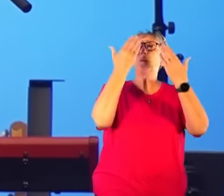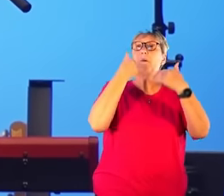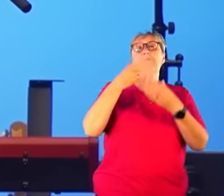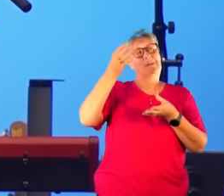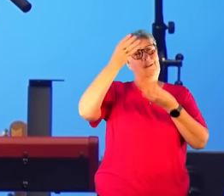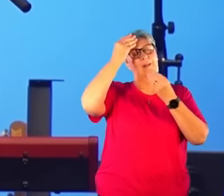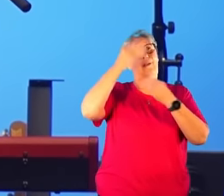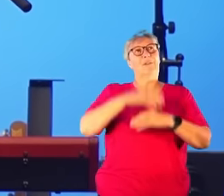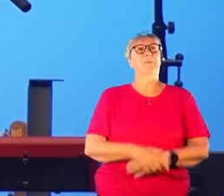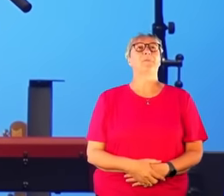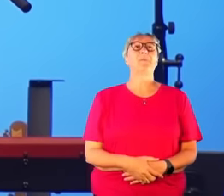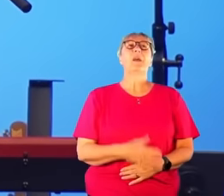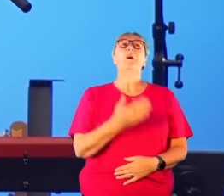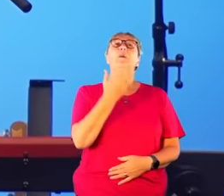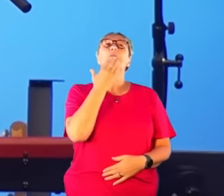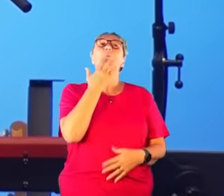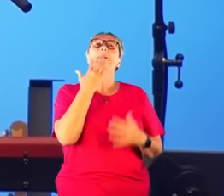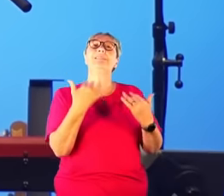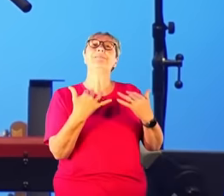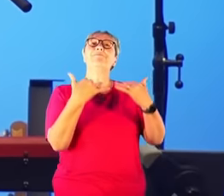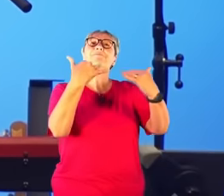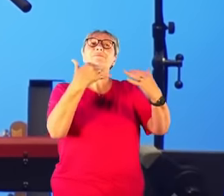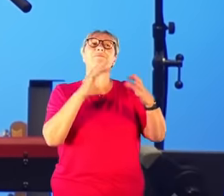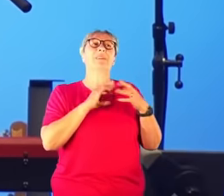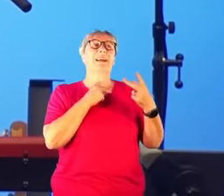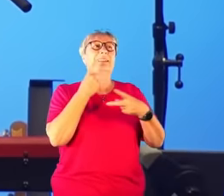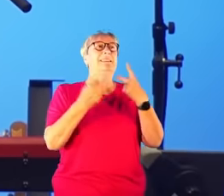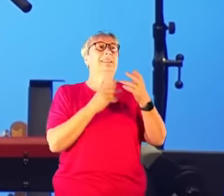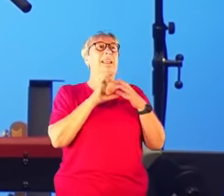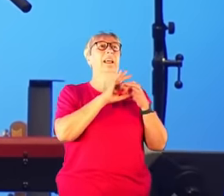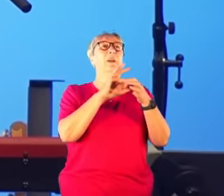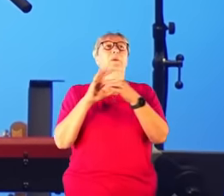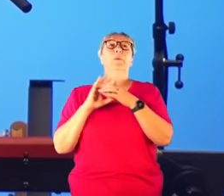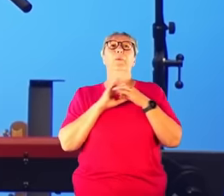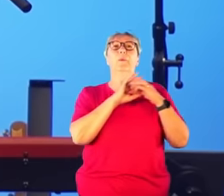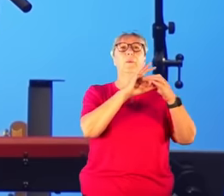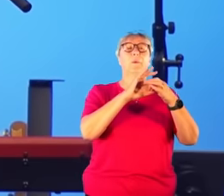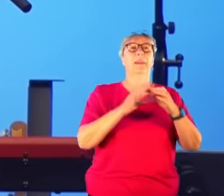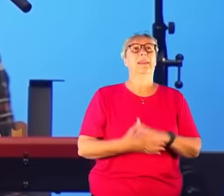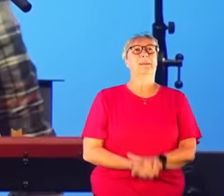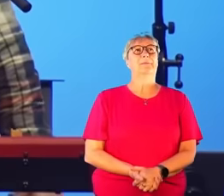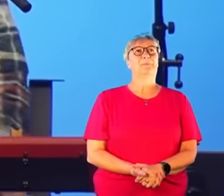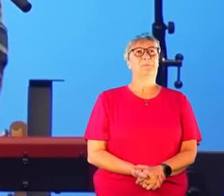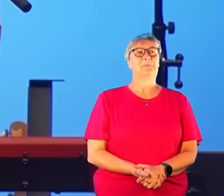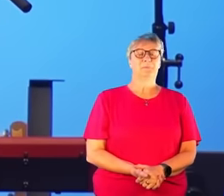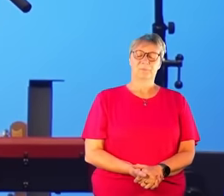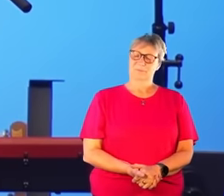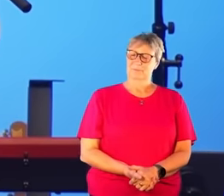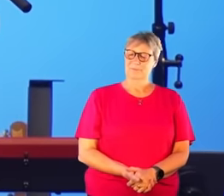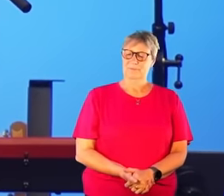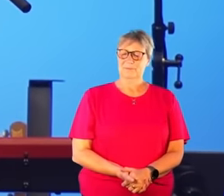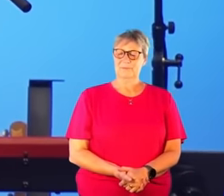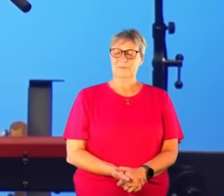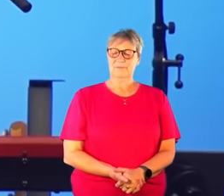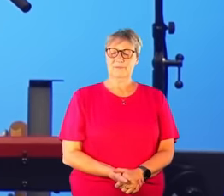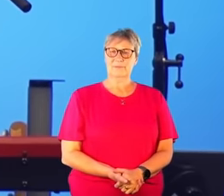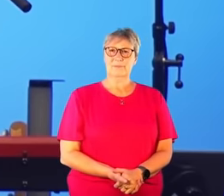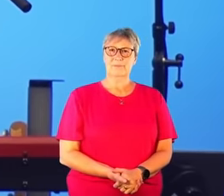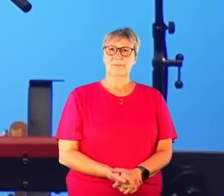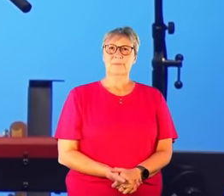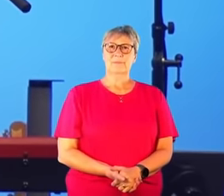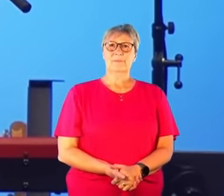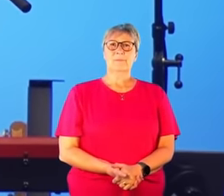congregational songs which we'd love you to take home and use in your local church or to be a blessing to you as you listen to them.